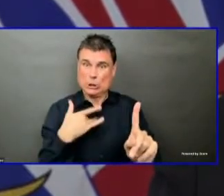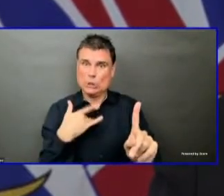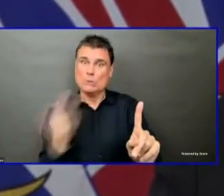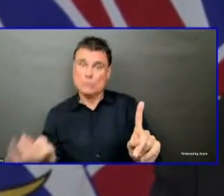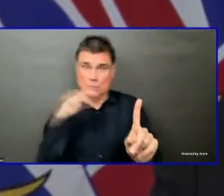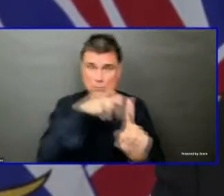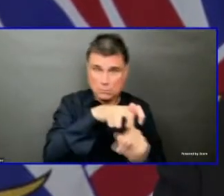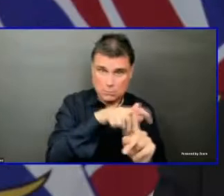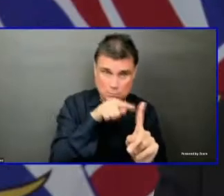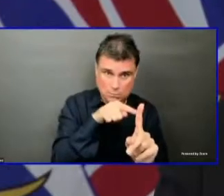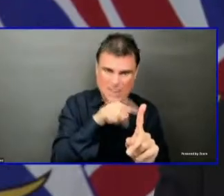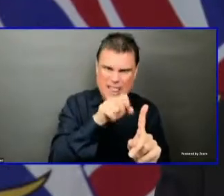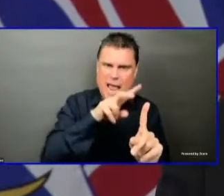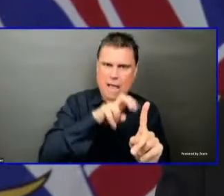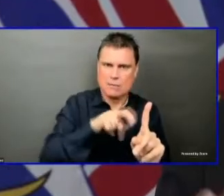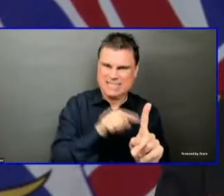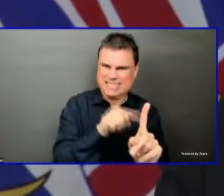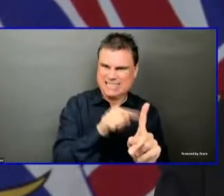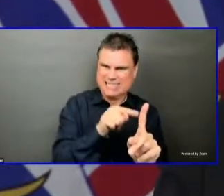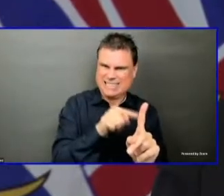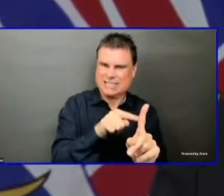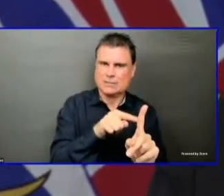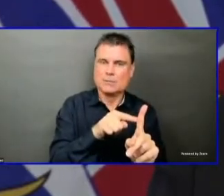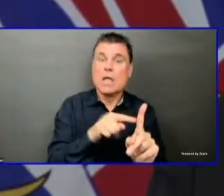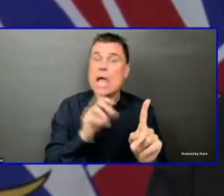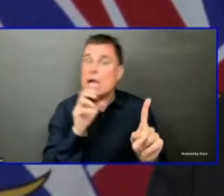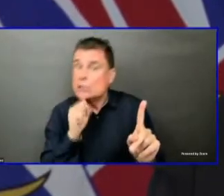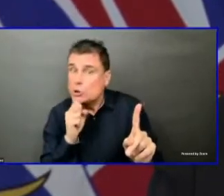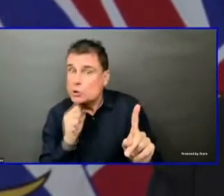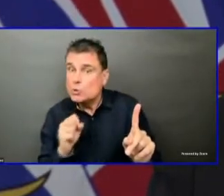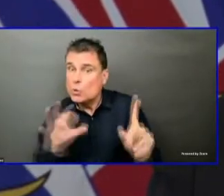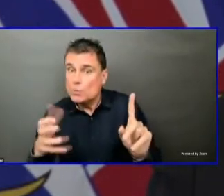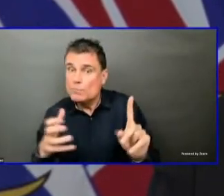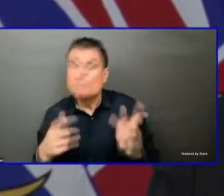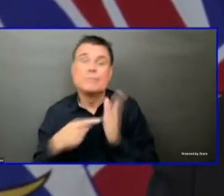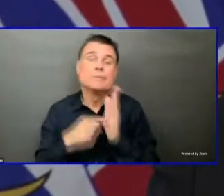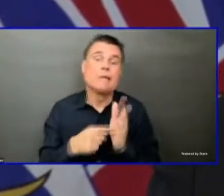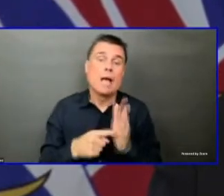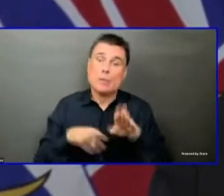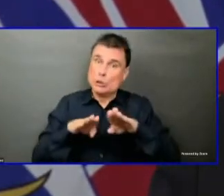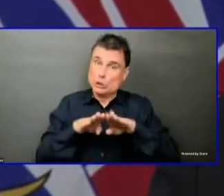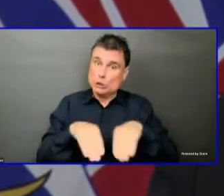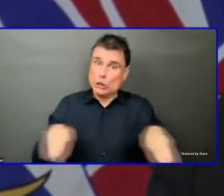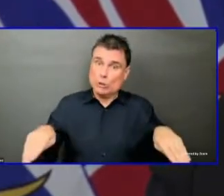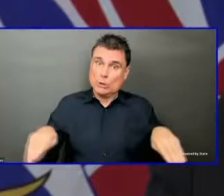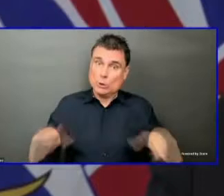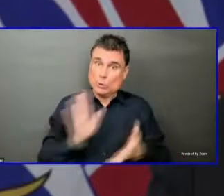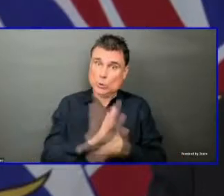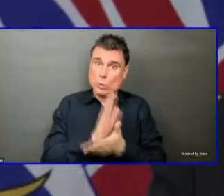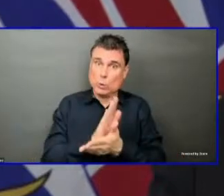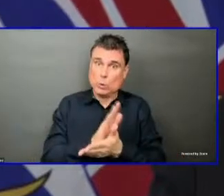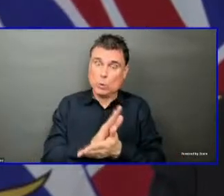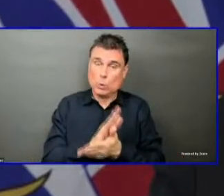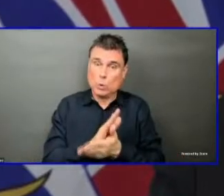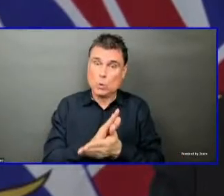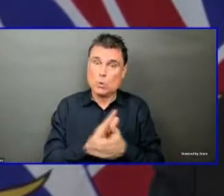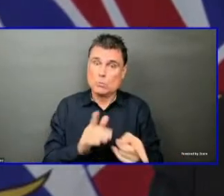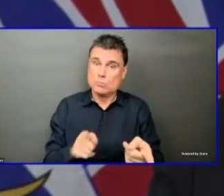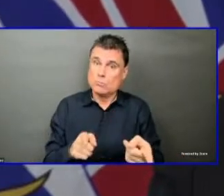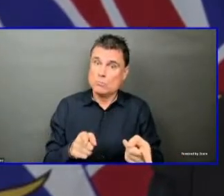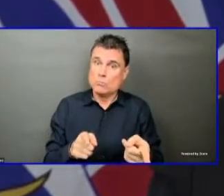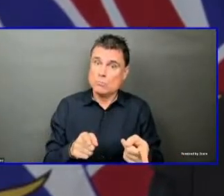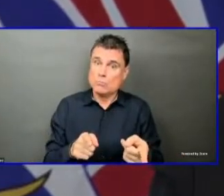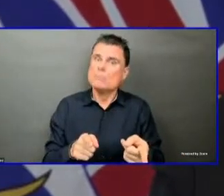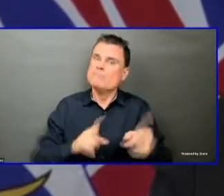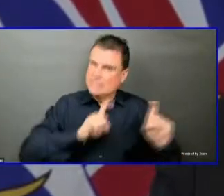on ensuring children of school age, for example, that we do oversample and do whole genome sequencing